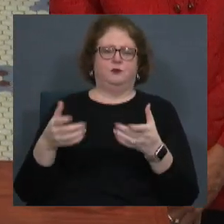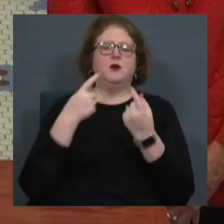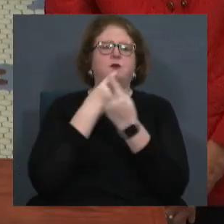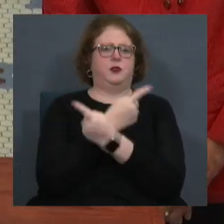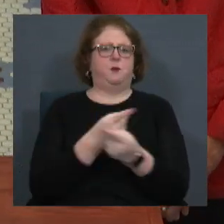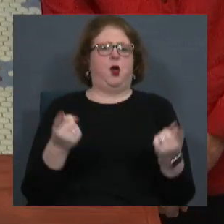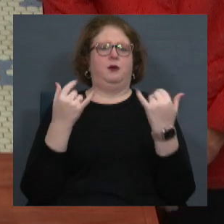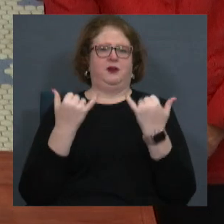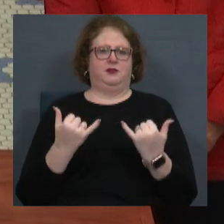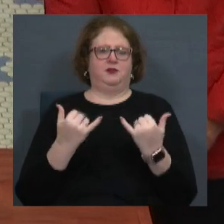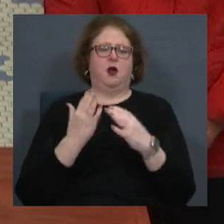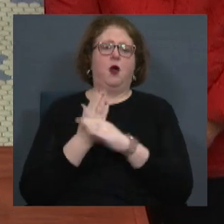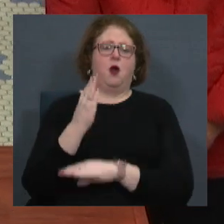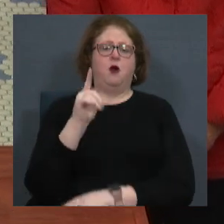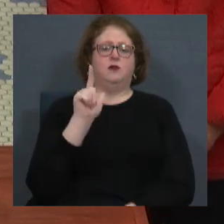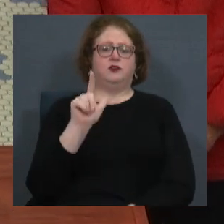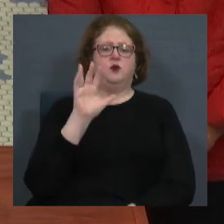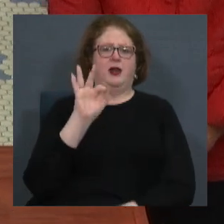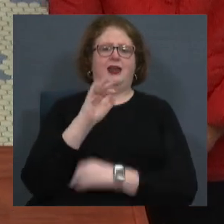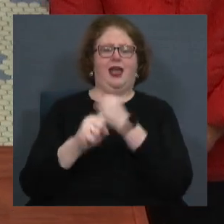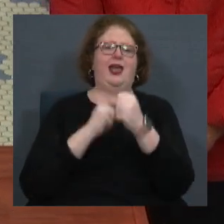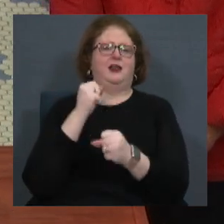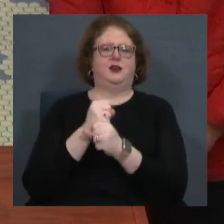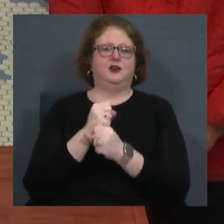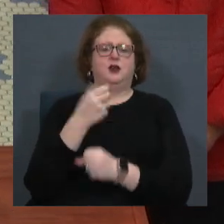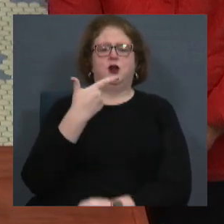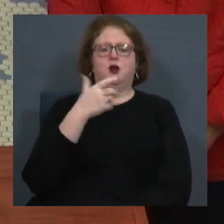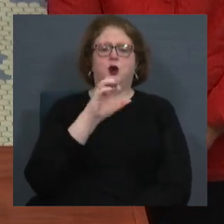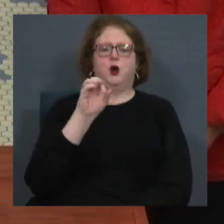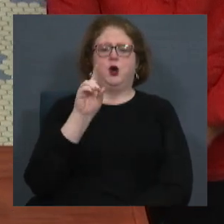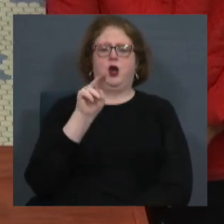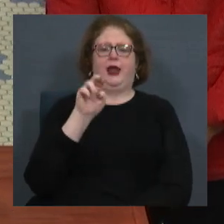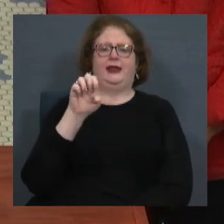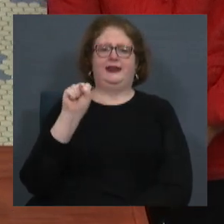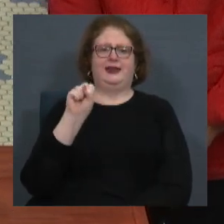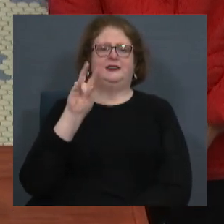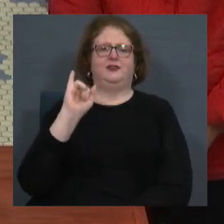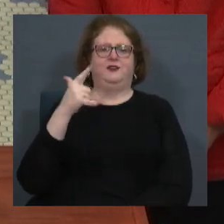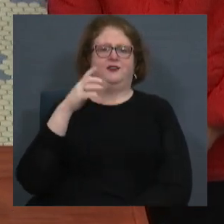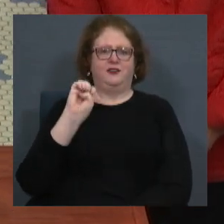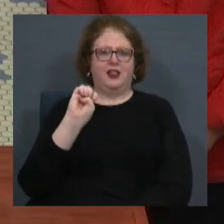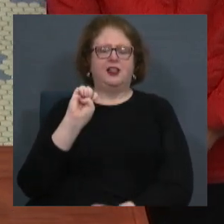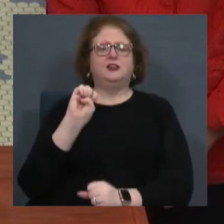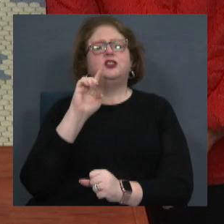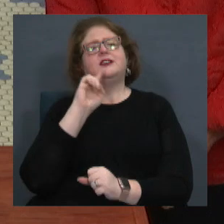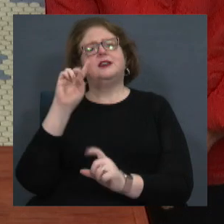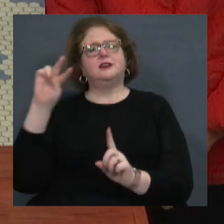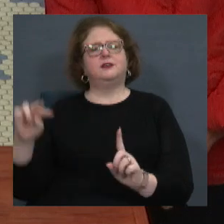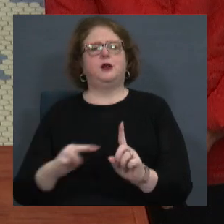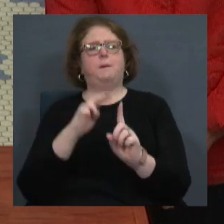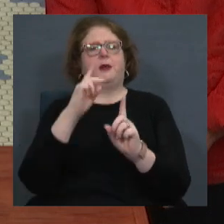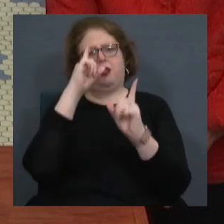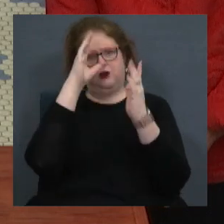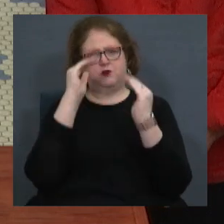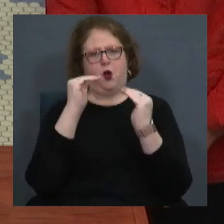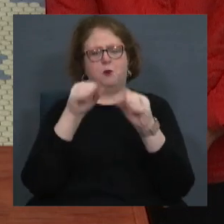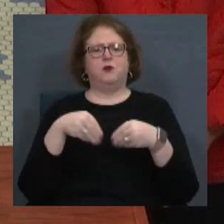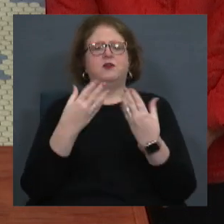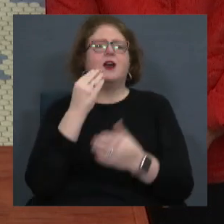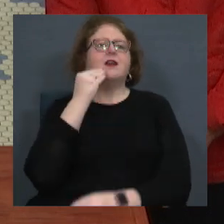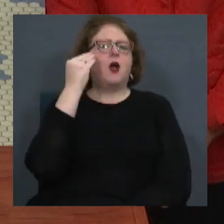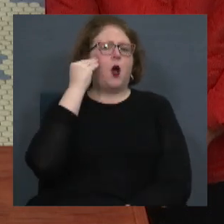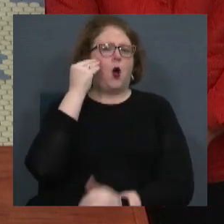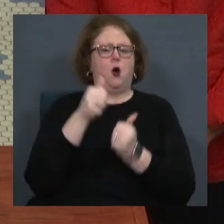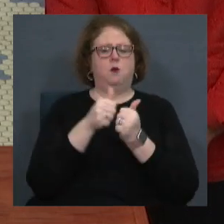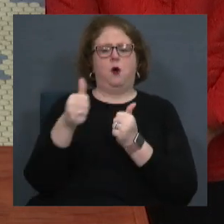over 29 years, the Goodness Village has been a beacon of hope, providing a home away from home for patients and their families who